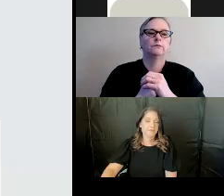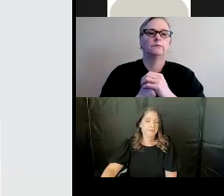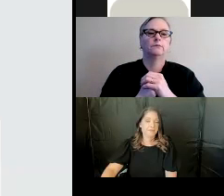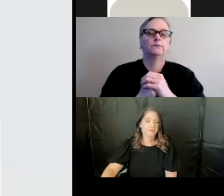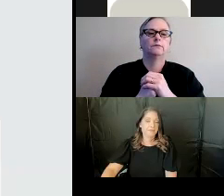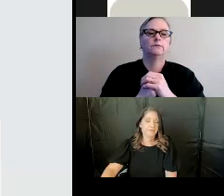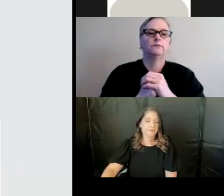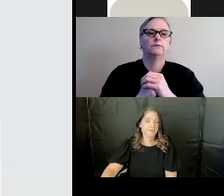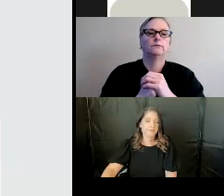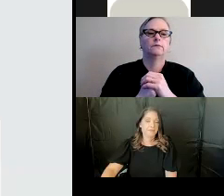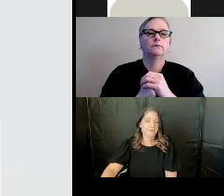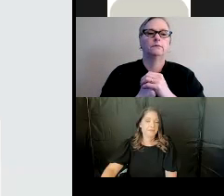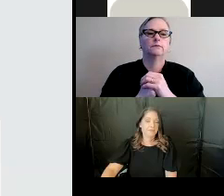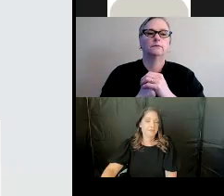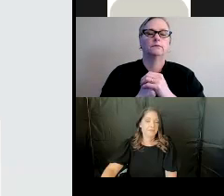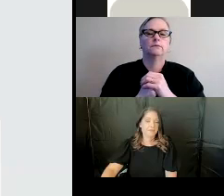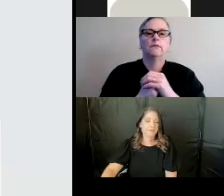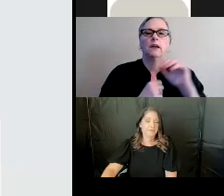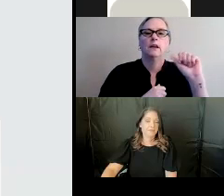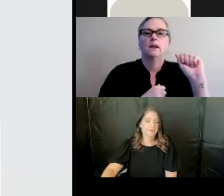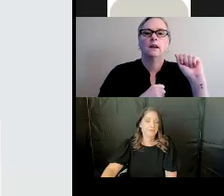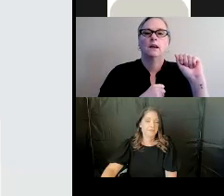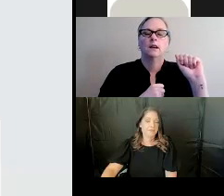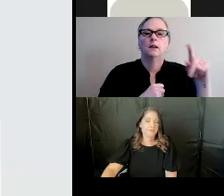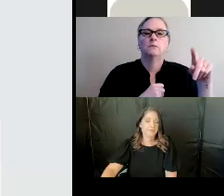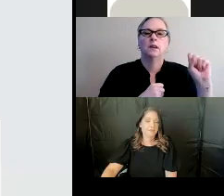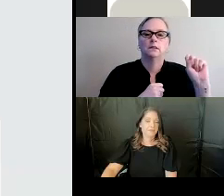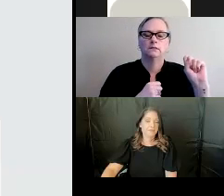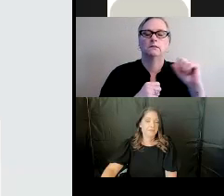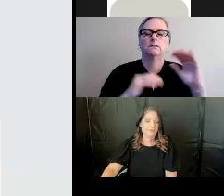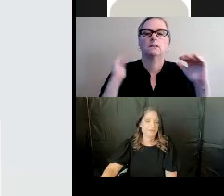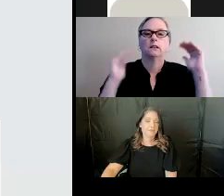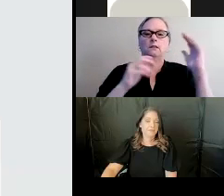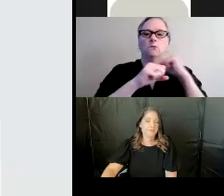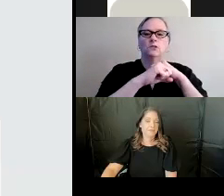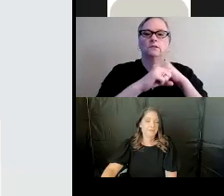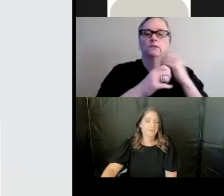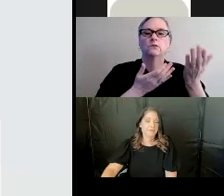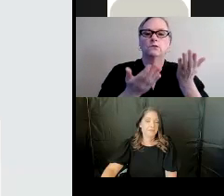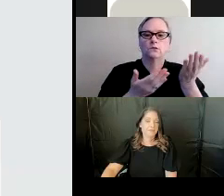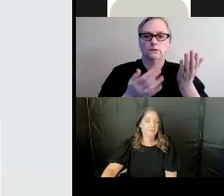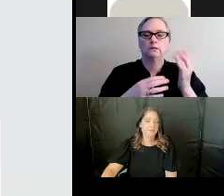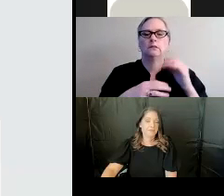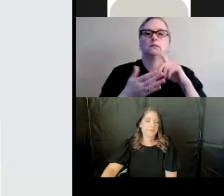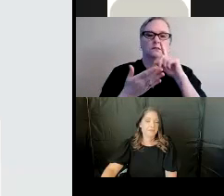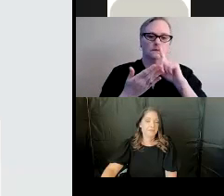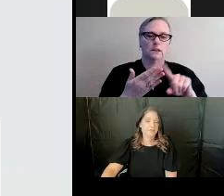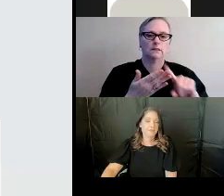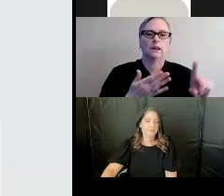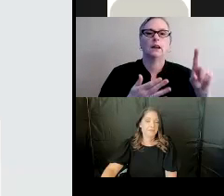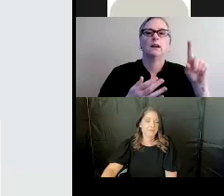Adult Protective Services, they investigate reports of elder or dependent adult abuse and neglect in private